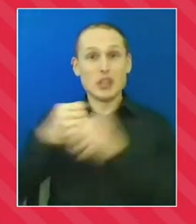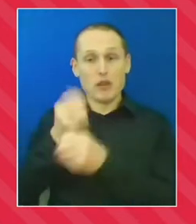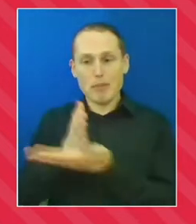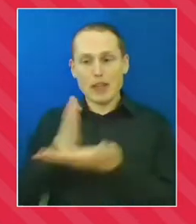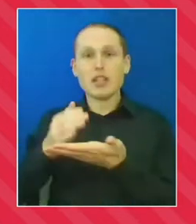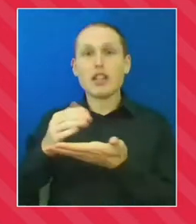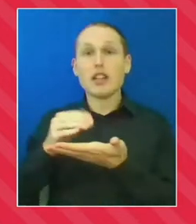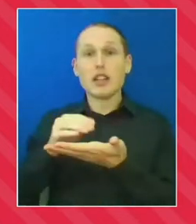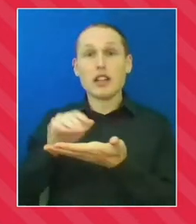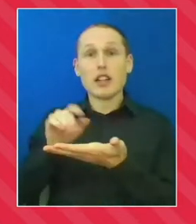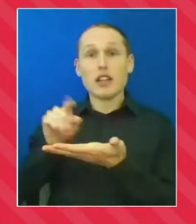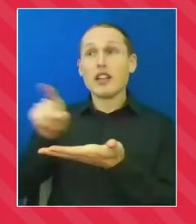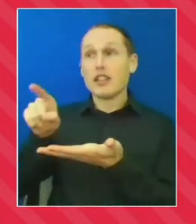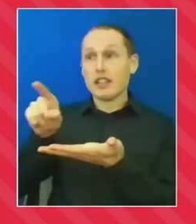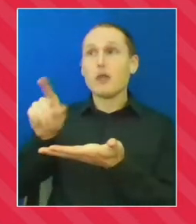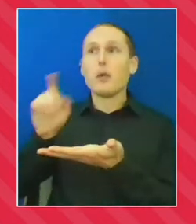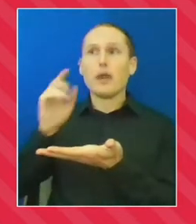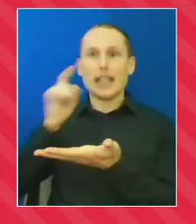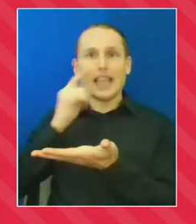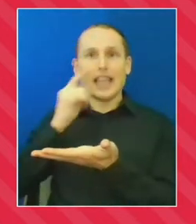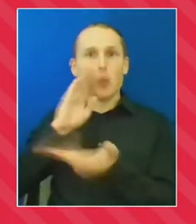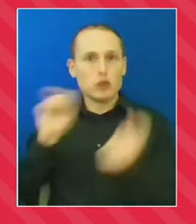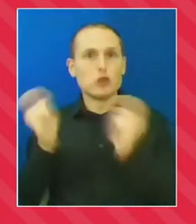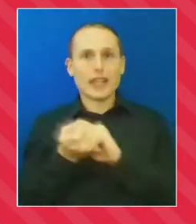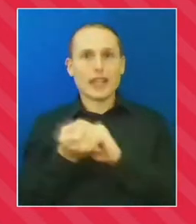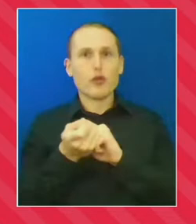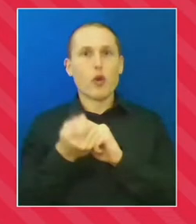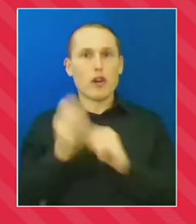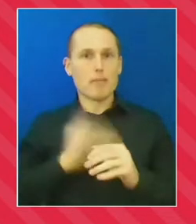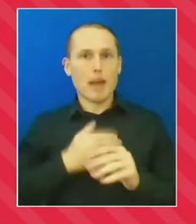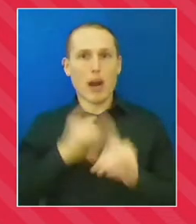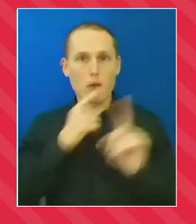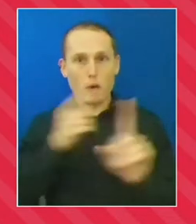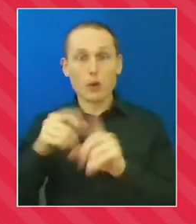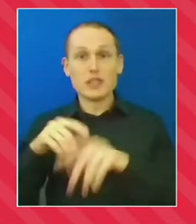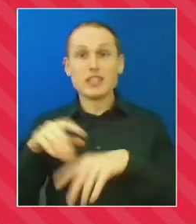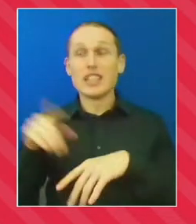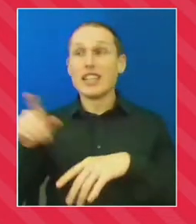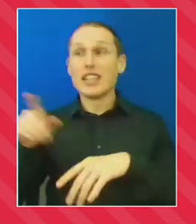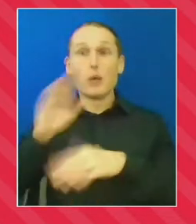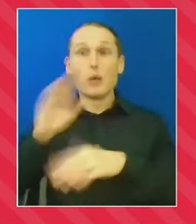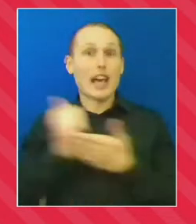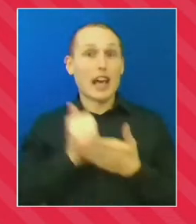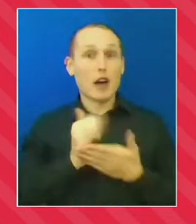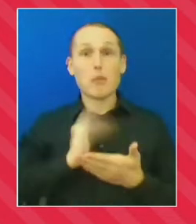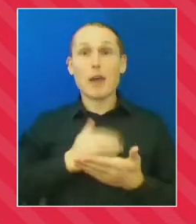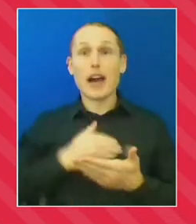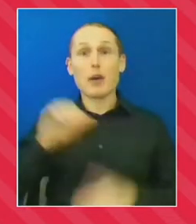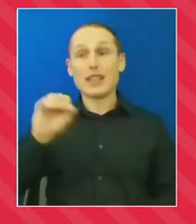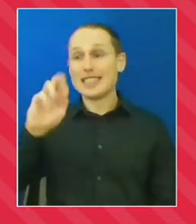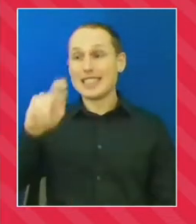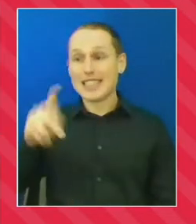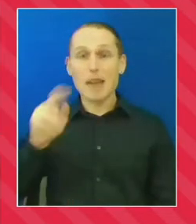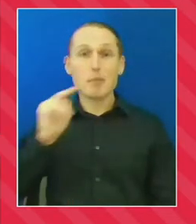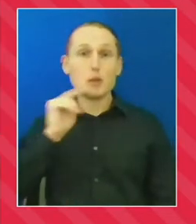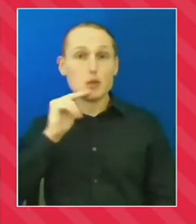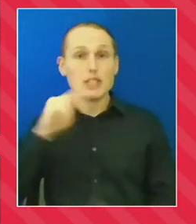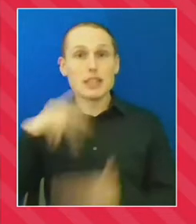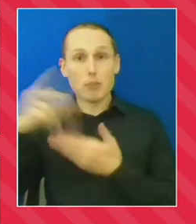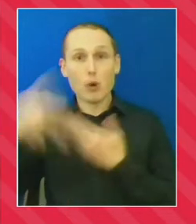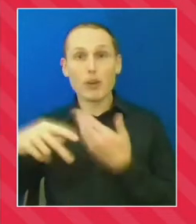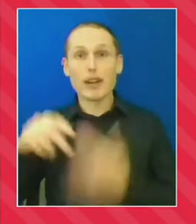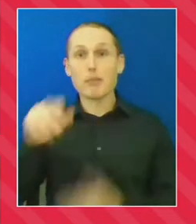be transformational. So in addition to supporting our core nutrition programs like SNAP, like WIC, the budget